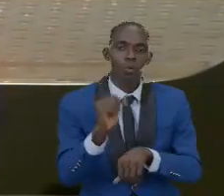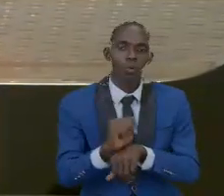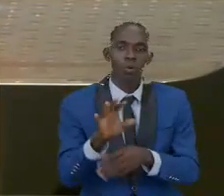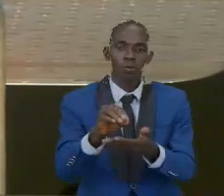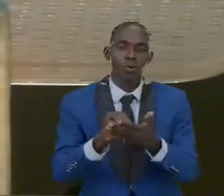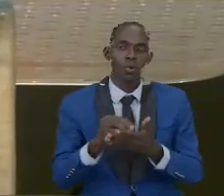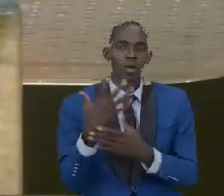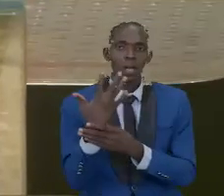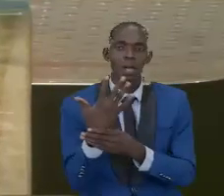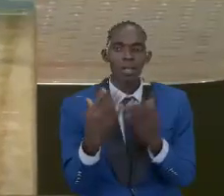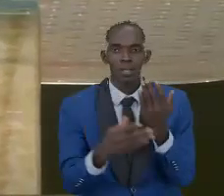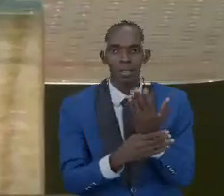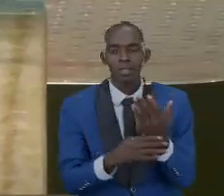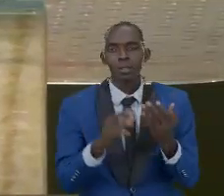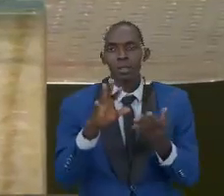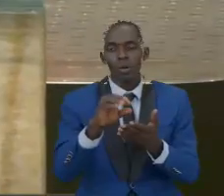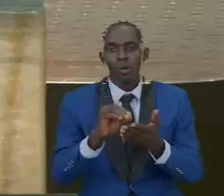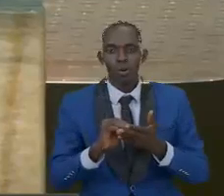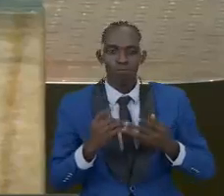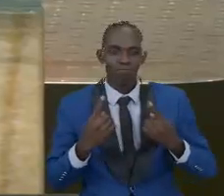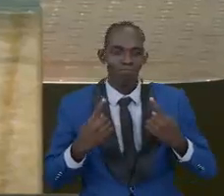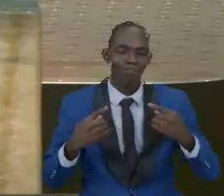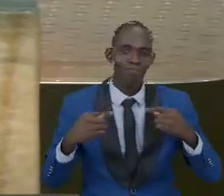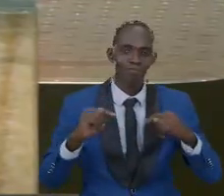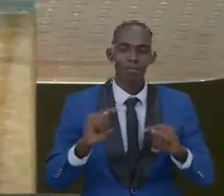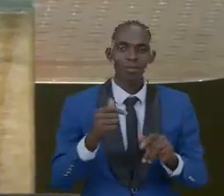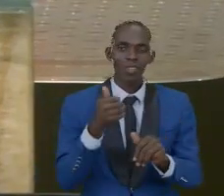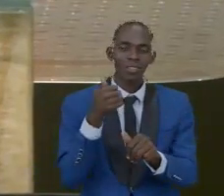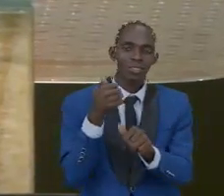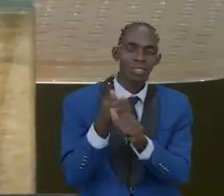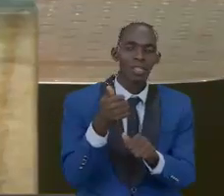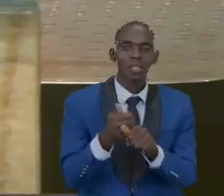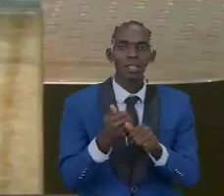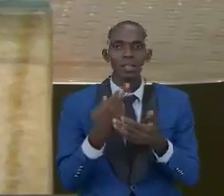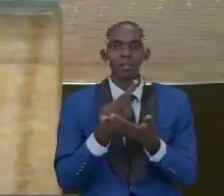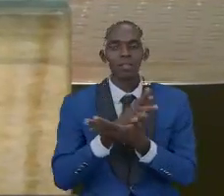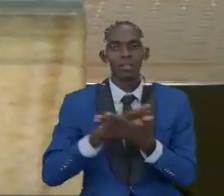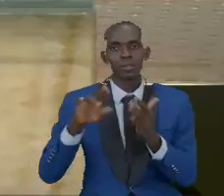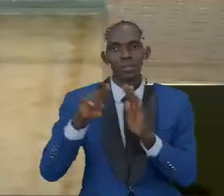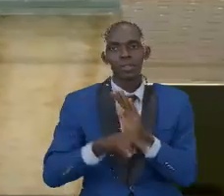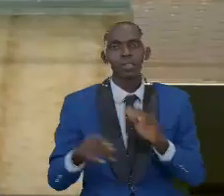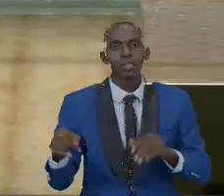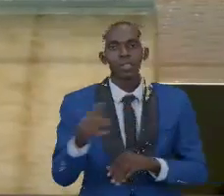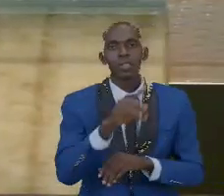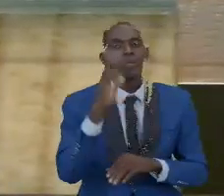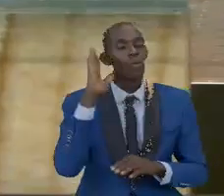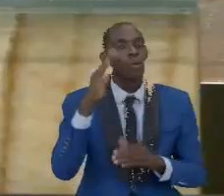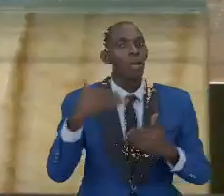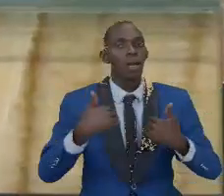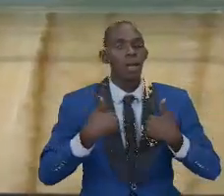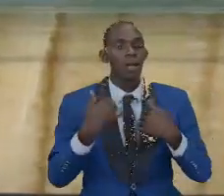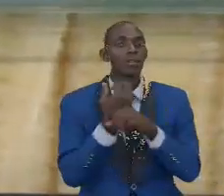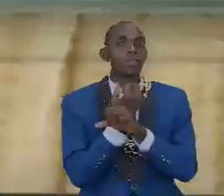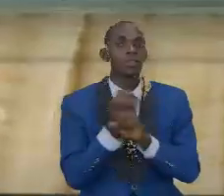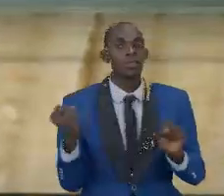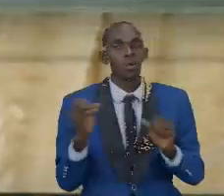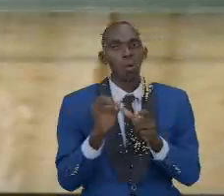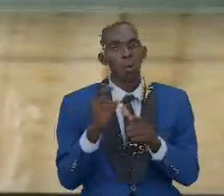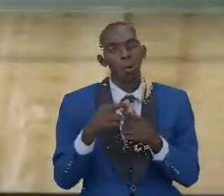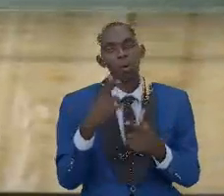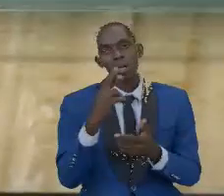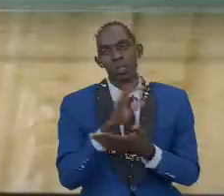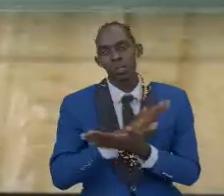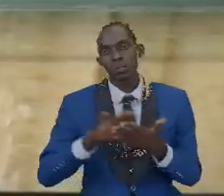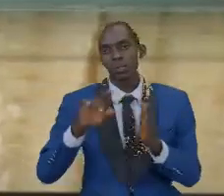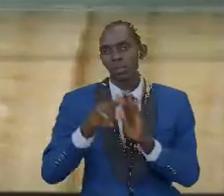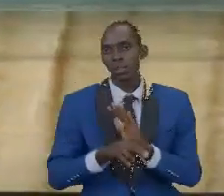hand by their own Endeavor their self-righteousness they will have justification or righteousness